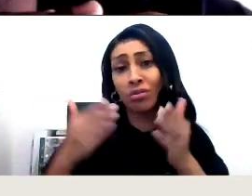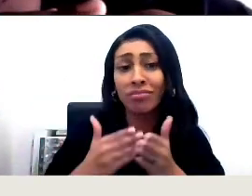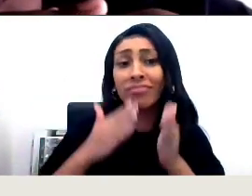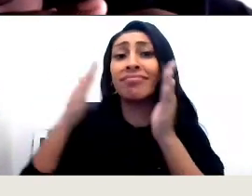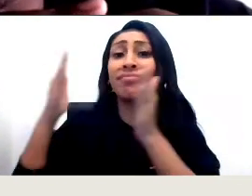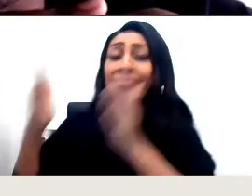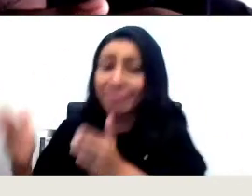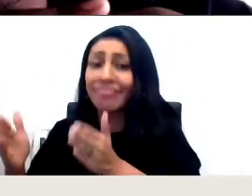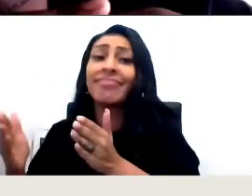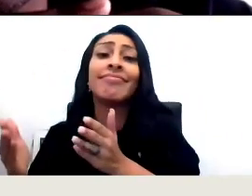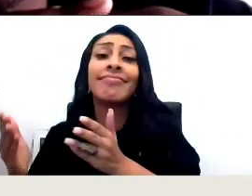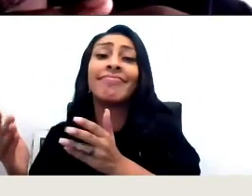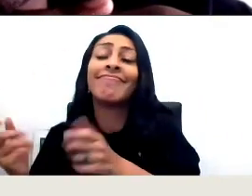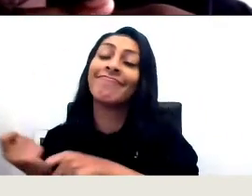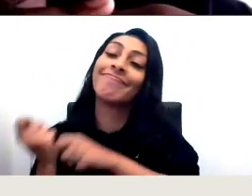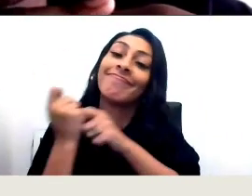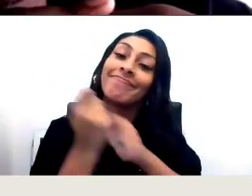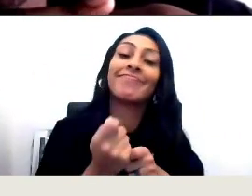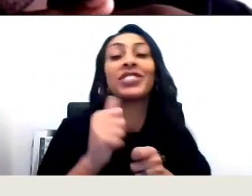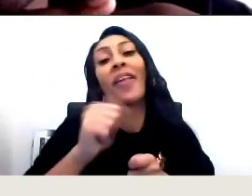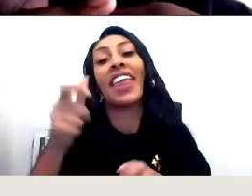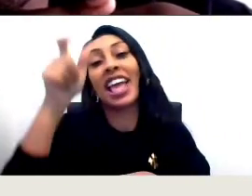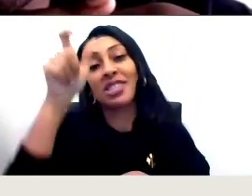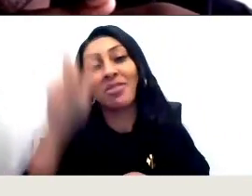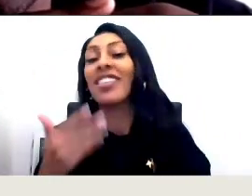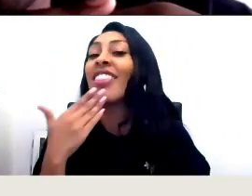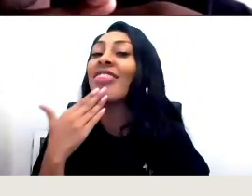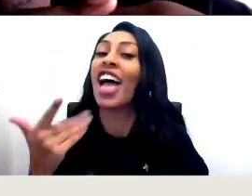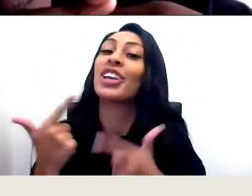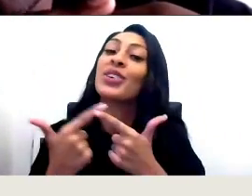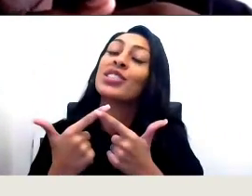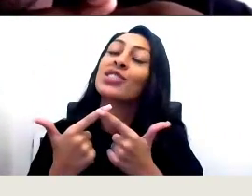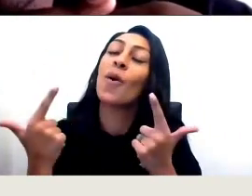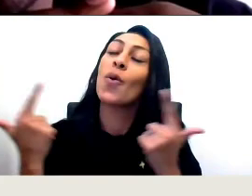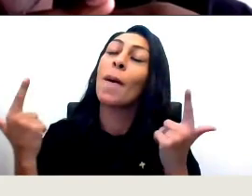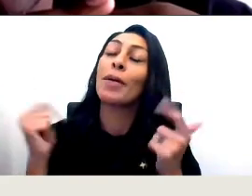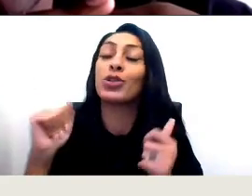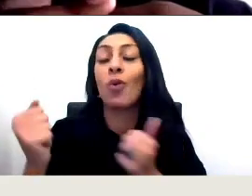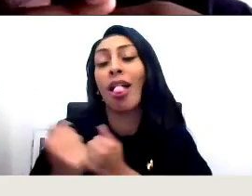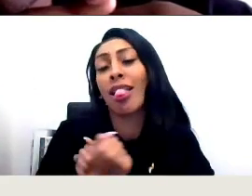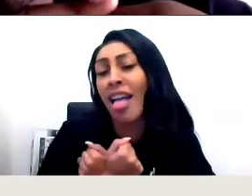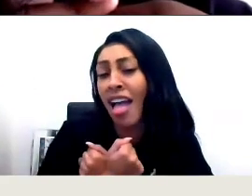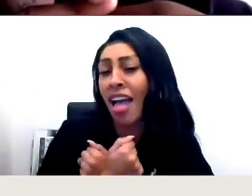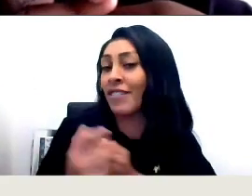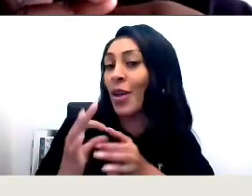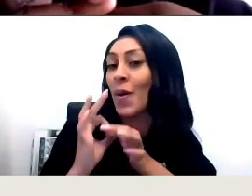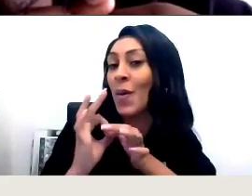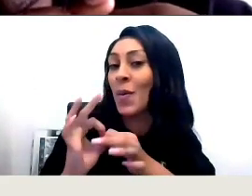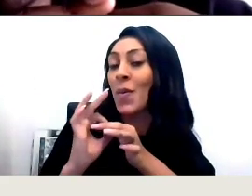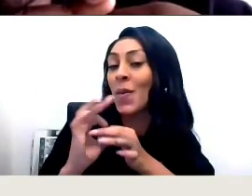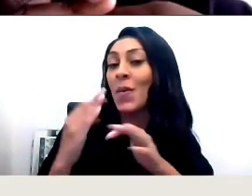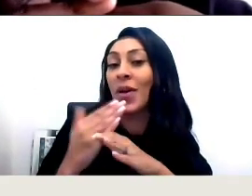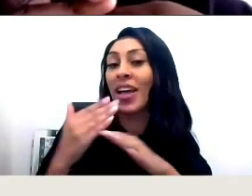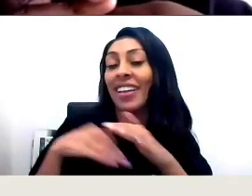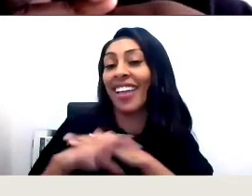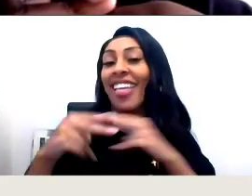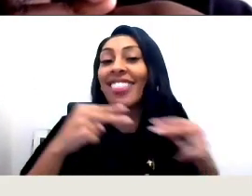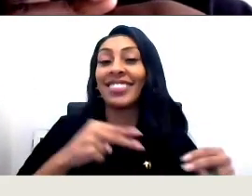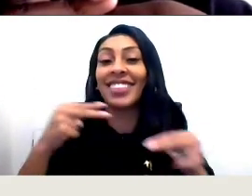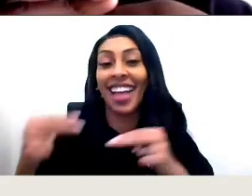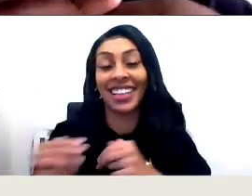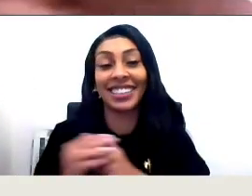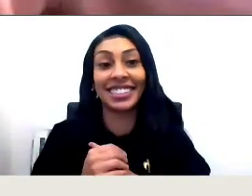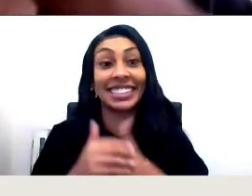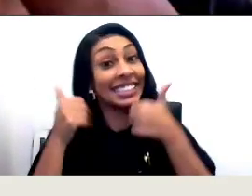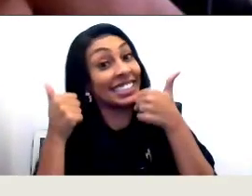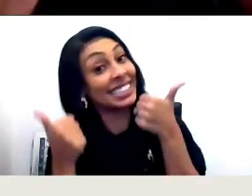the baton to someone else. So thank you so much for your amazing love and work in the dance. So